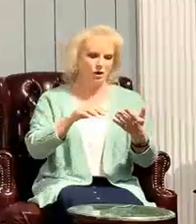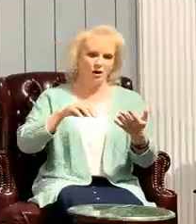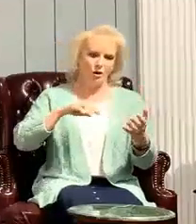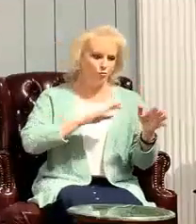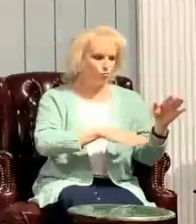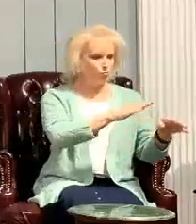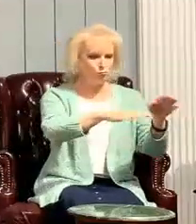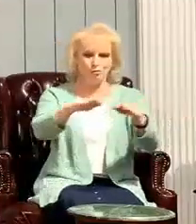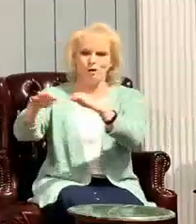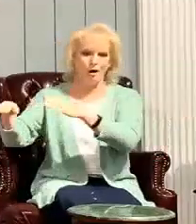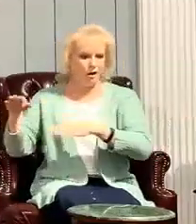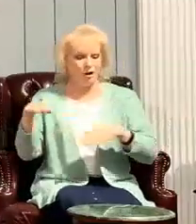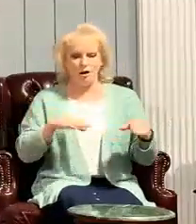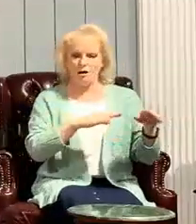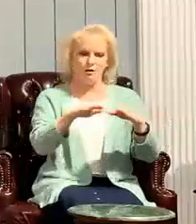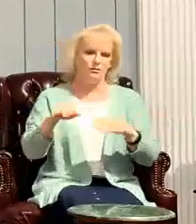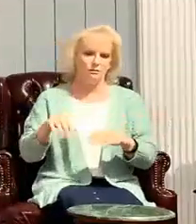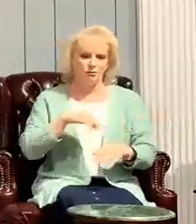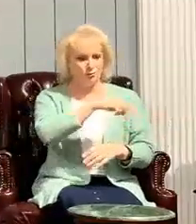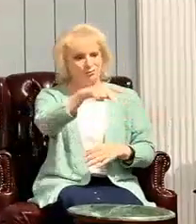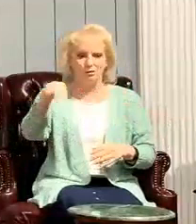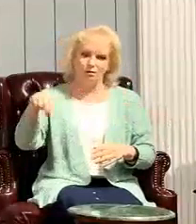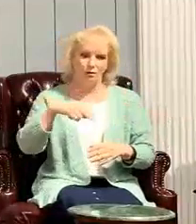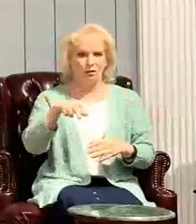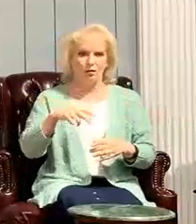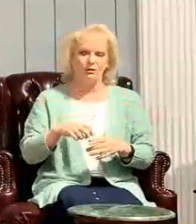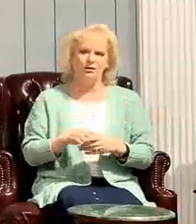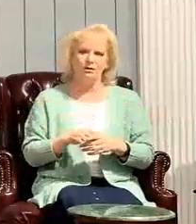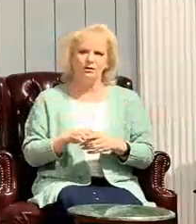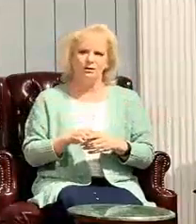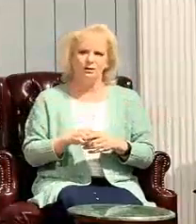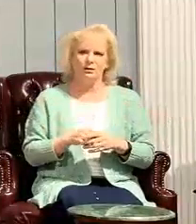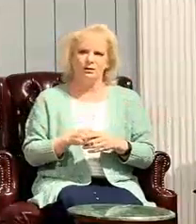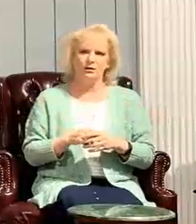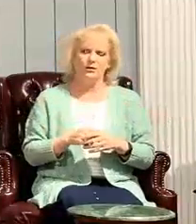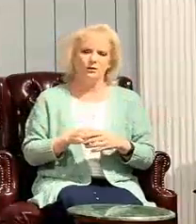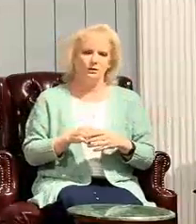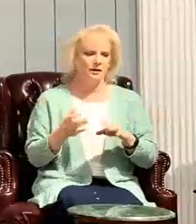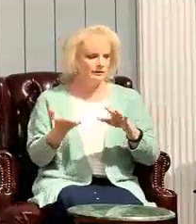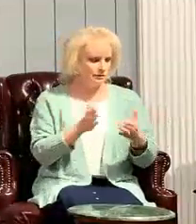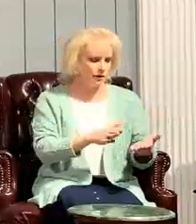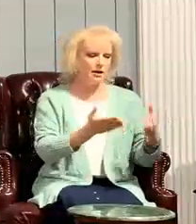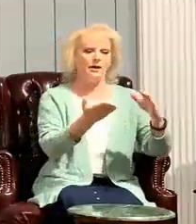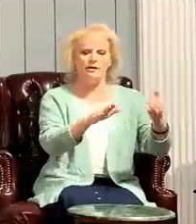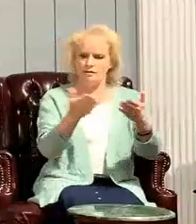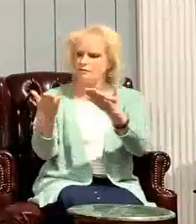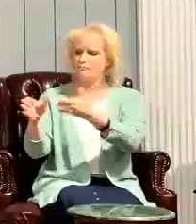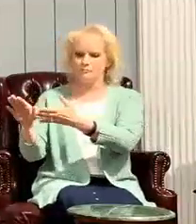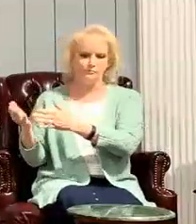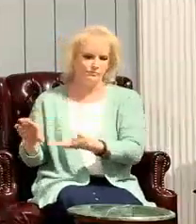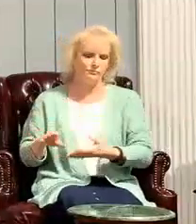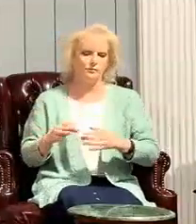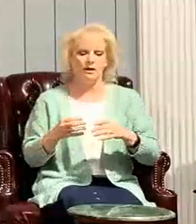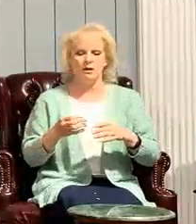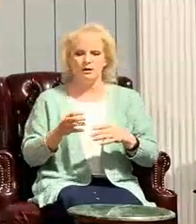out in the desert wilderness, walking around in circles and dying off because of famine or because of plague